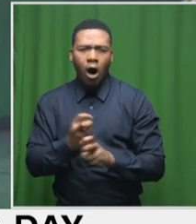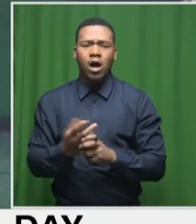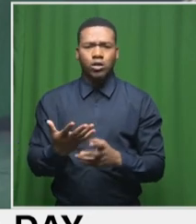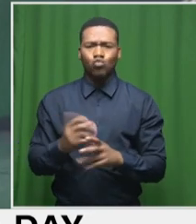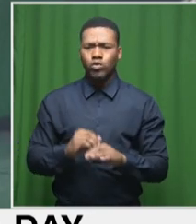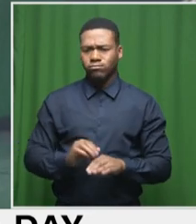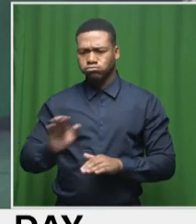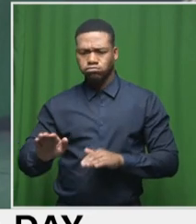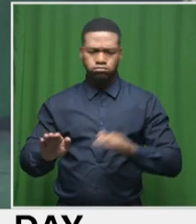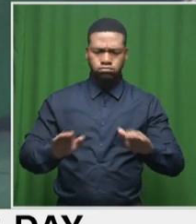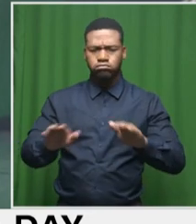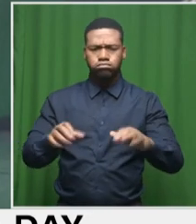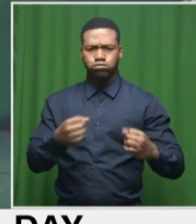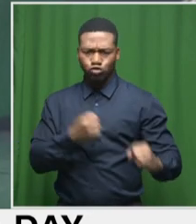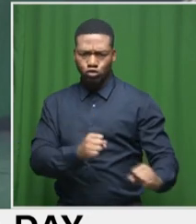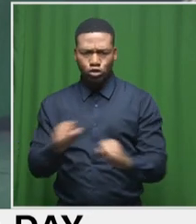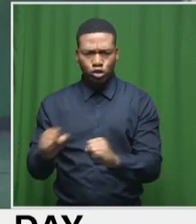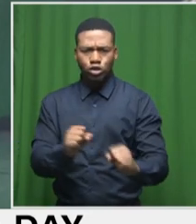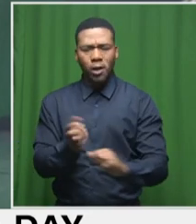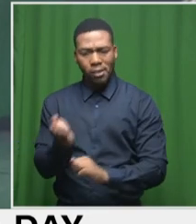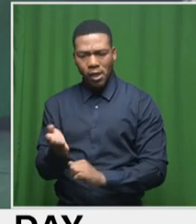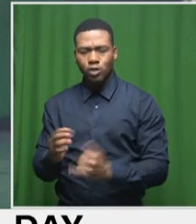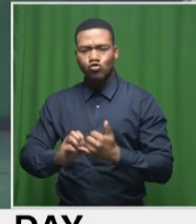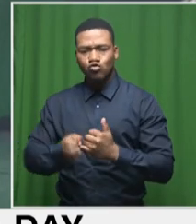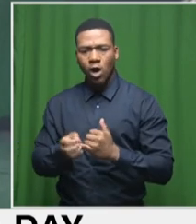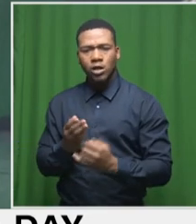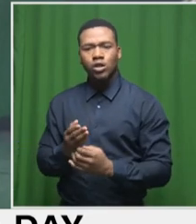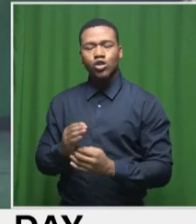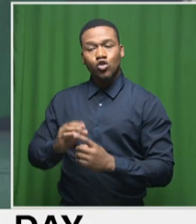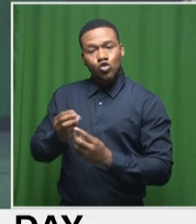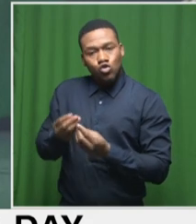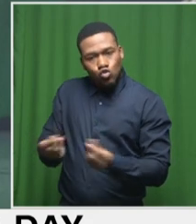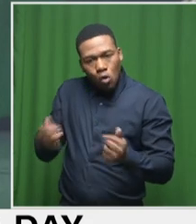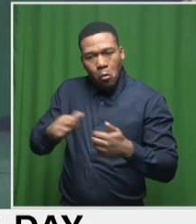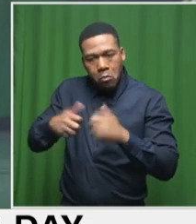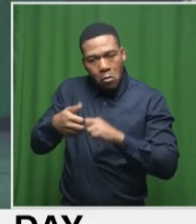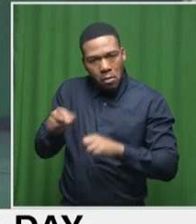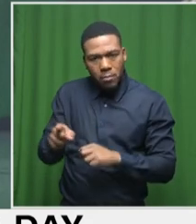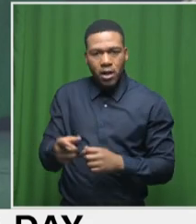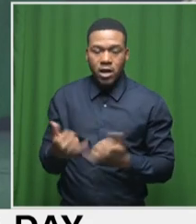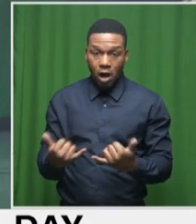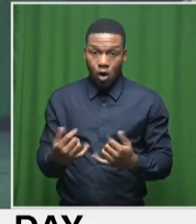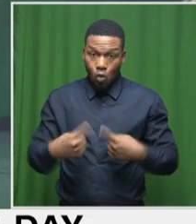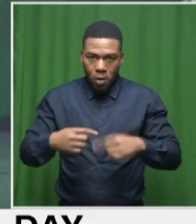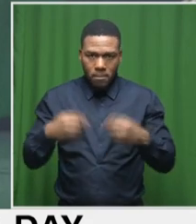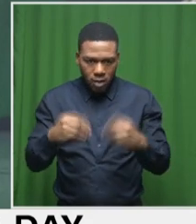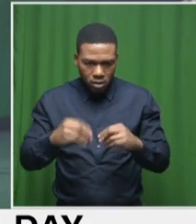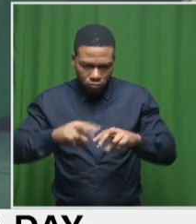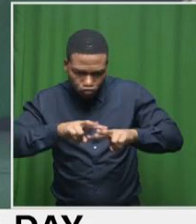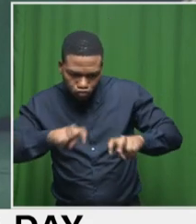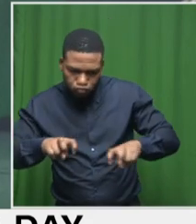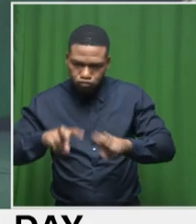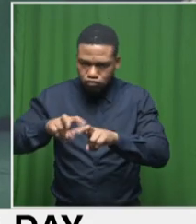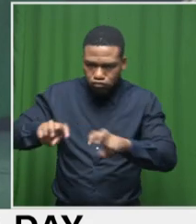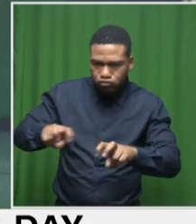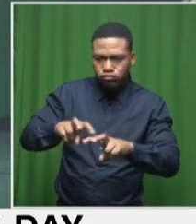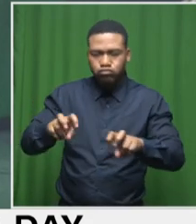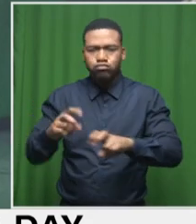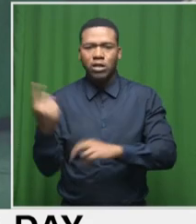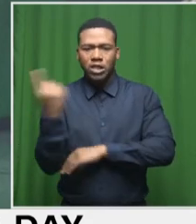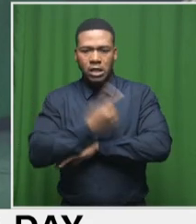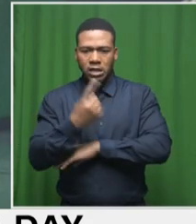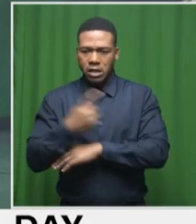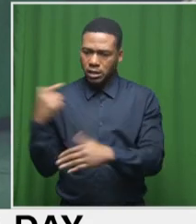there are visibility everywhere, the density and the operations that we are conducting during these days that we became aware